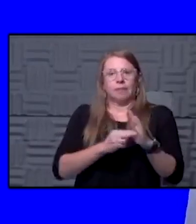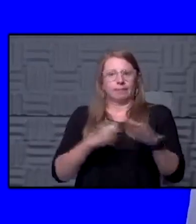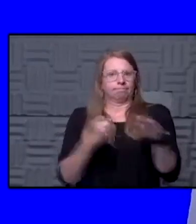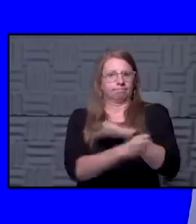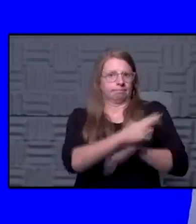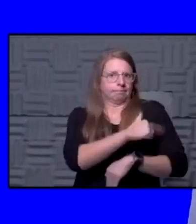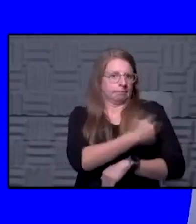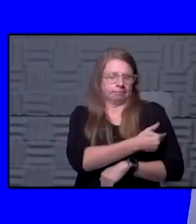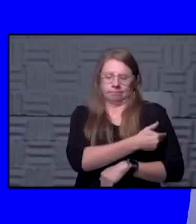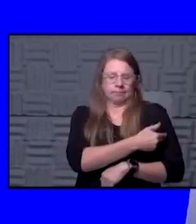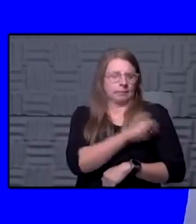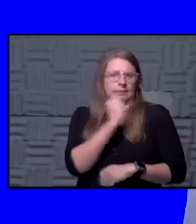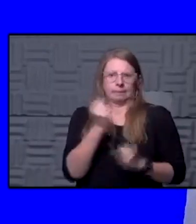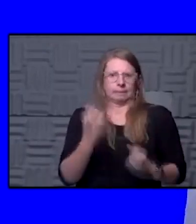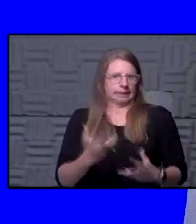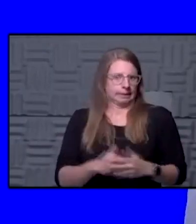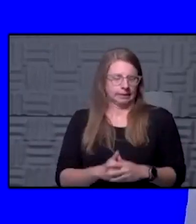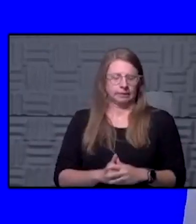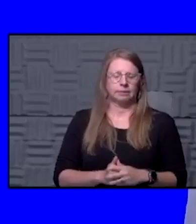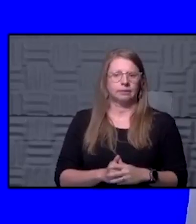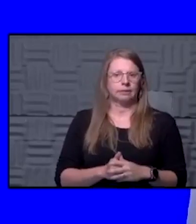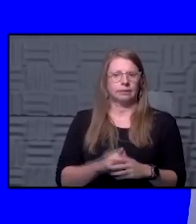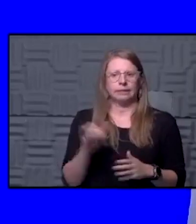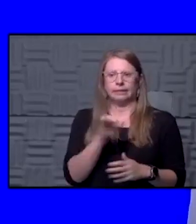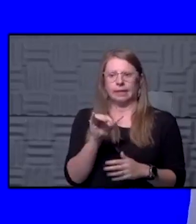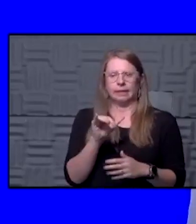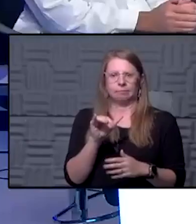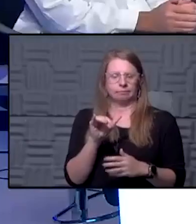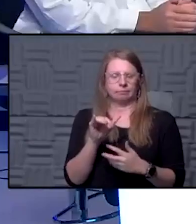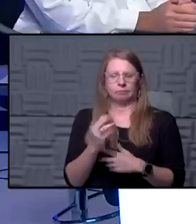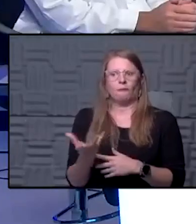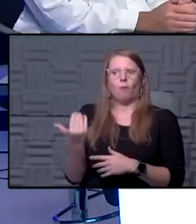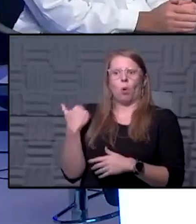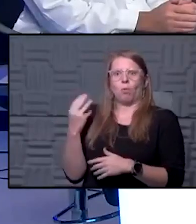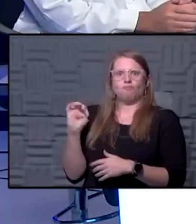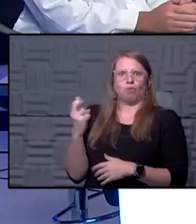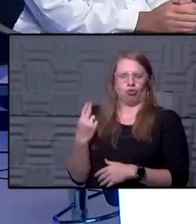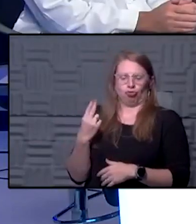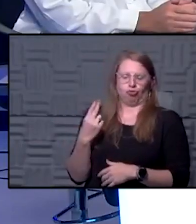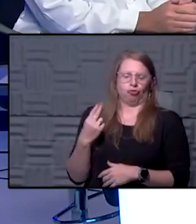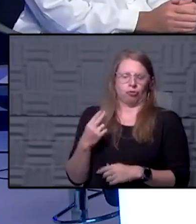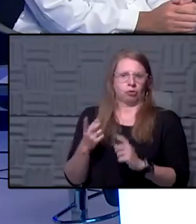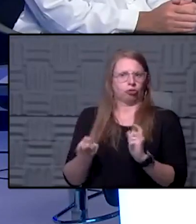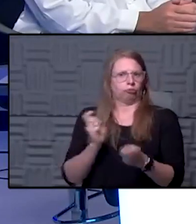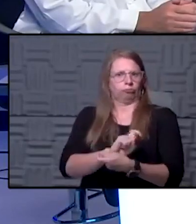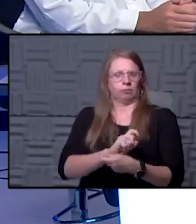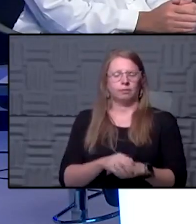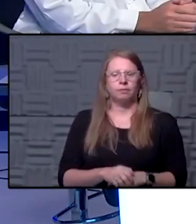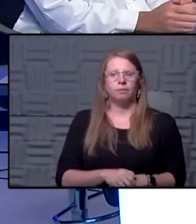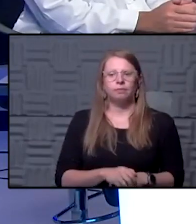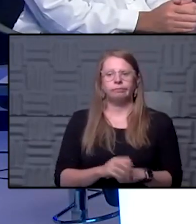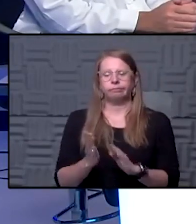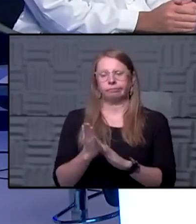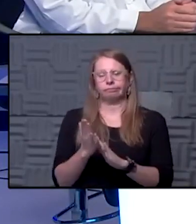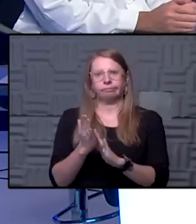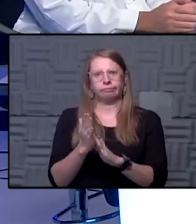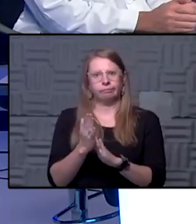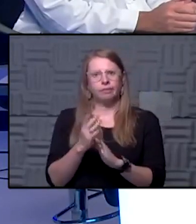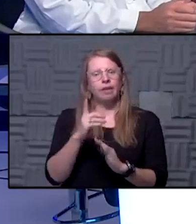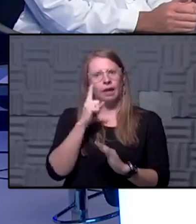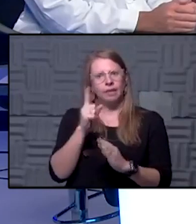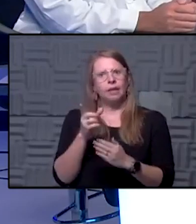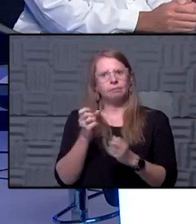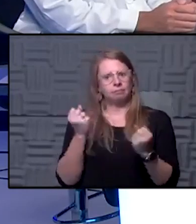hospitalizations that we saw in the initial parts of the pandemic. Yeah, I think that's probably right. But I'm also going to send a compliment out because I think it's partly